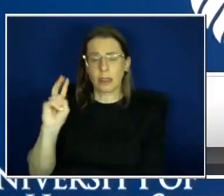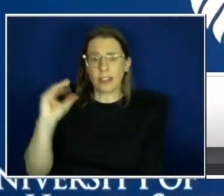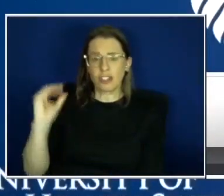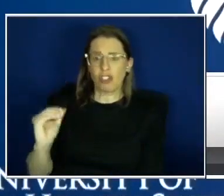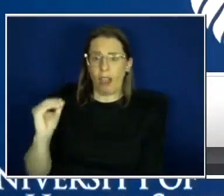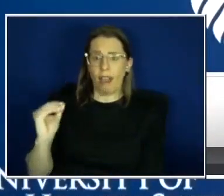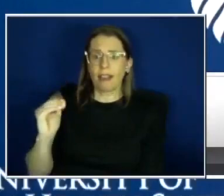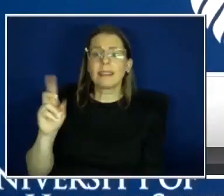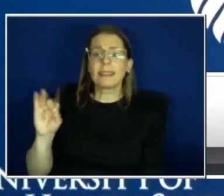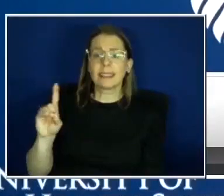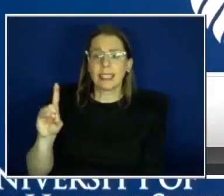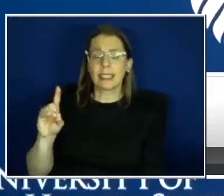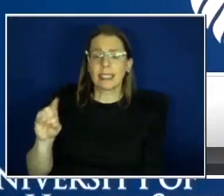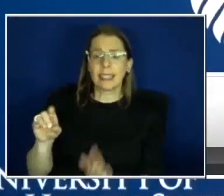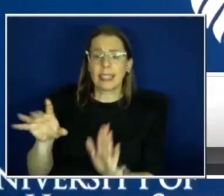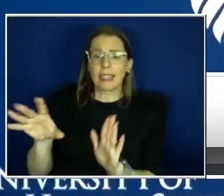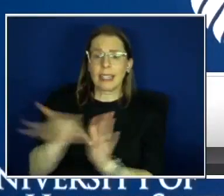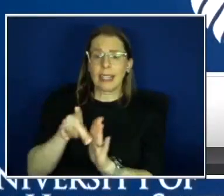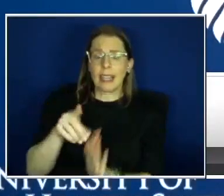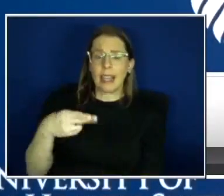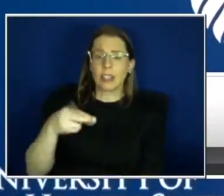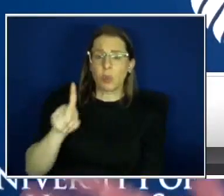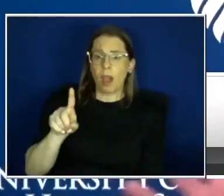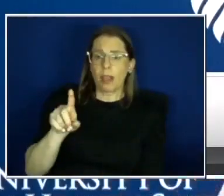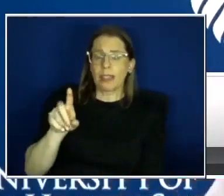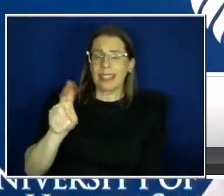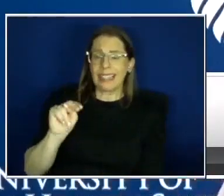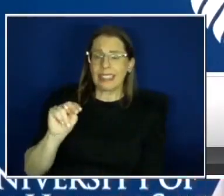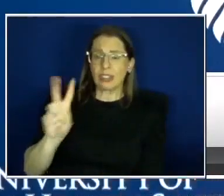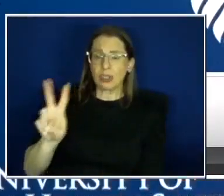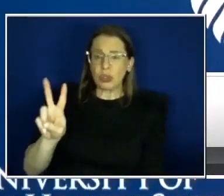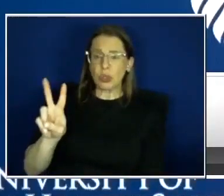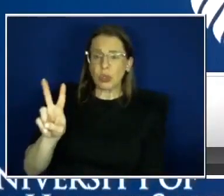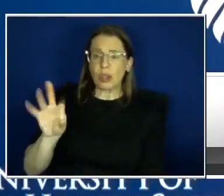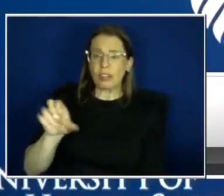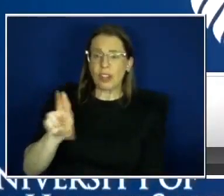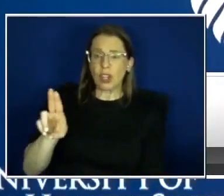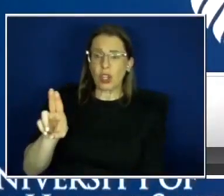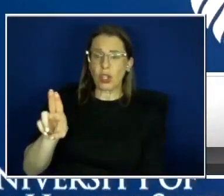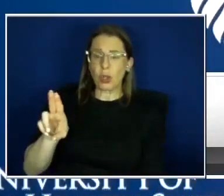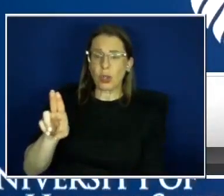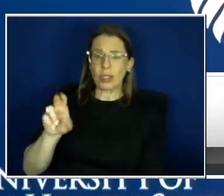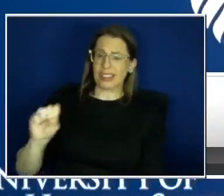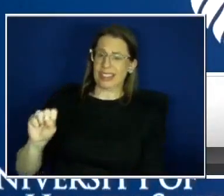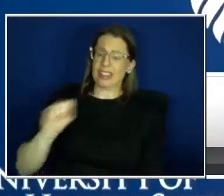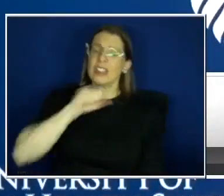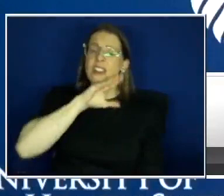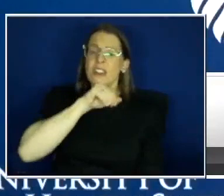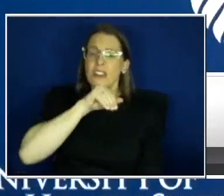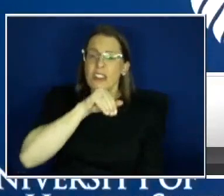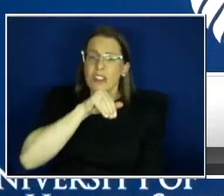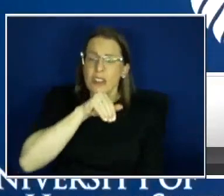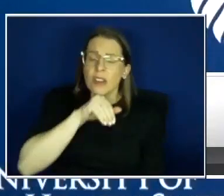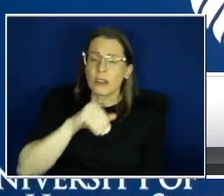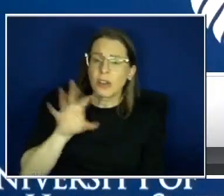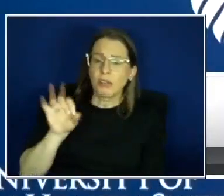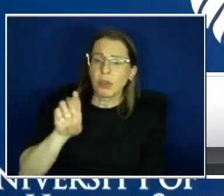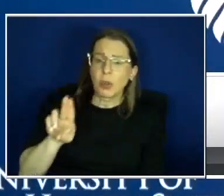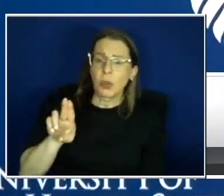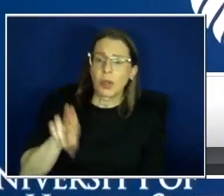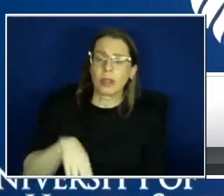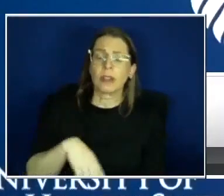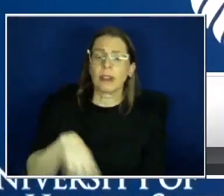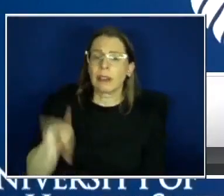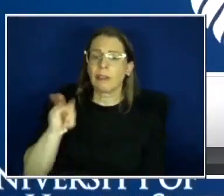get H1N2 influenza virus, and that is a swine or a pig influenza